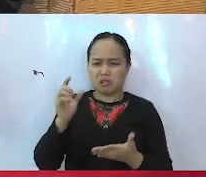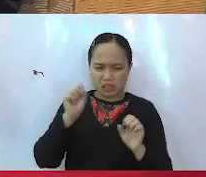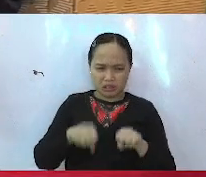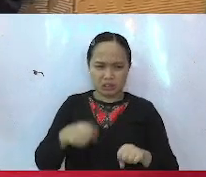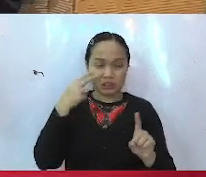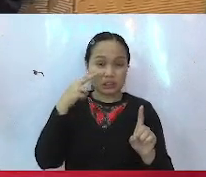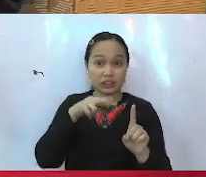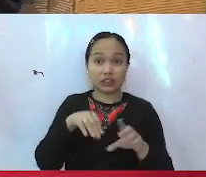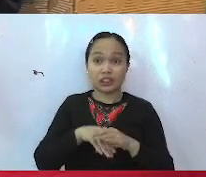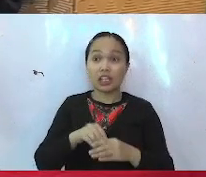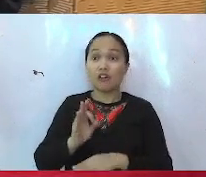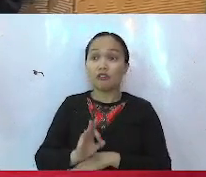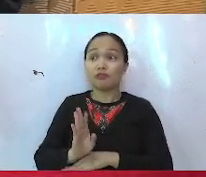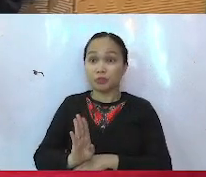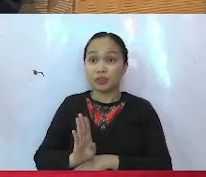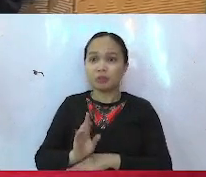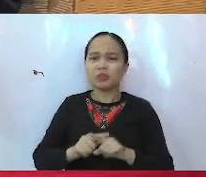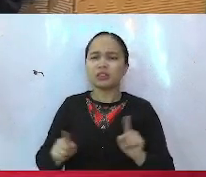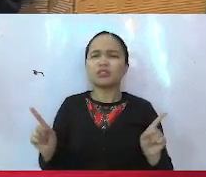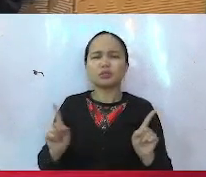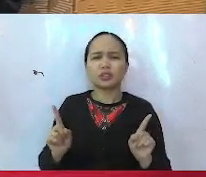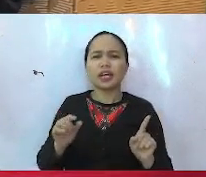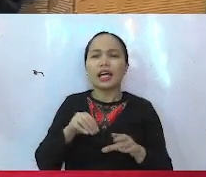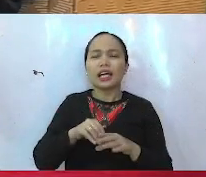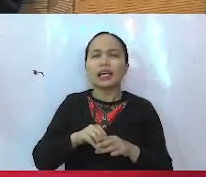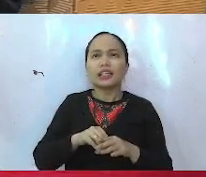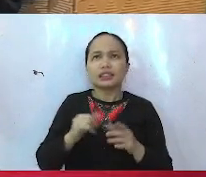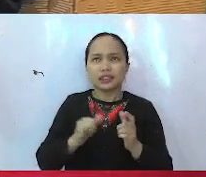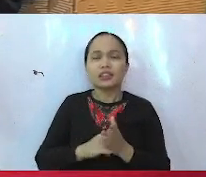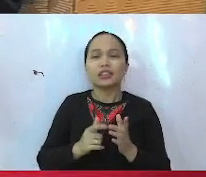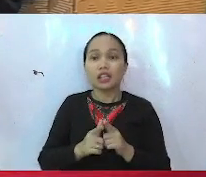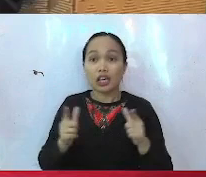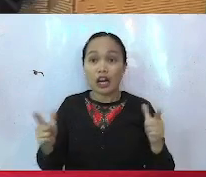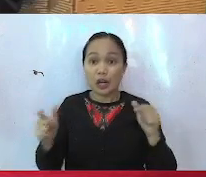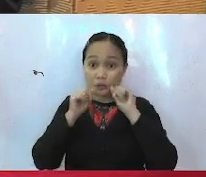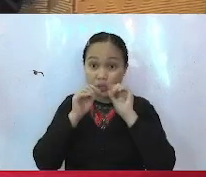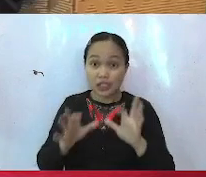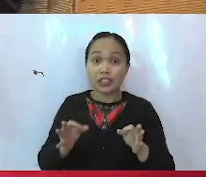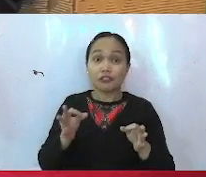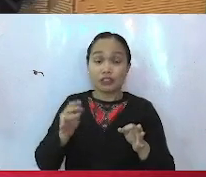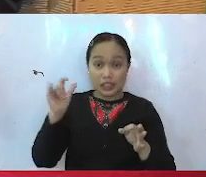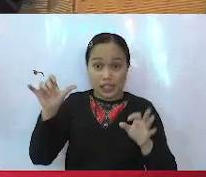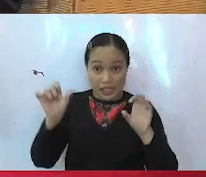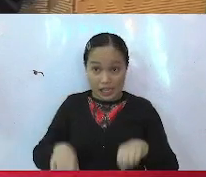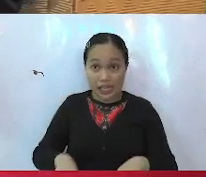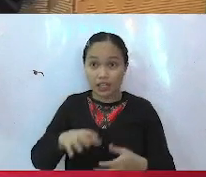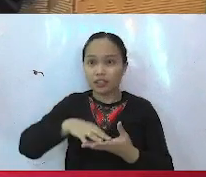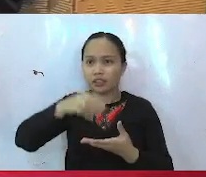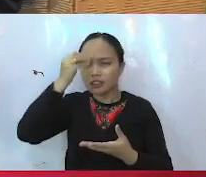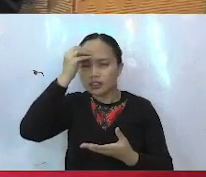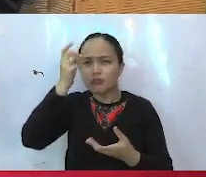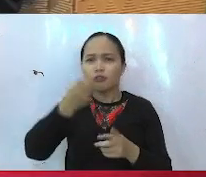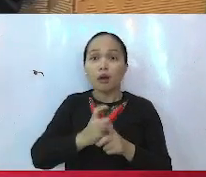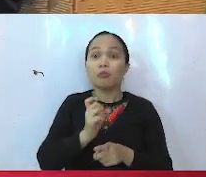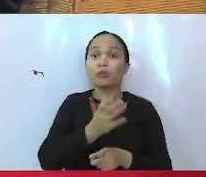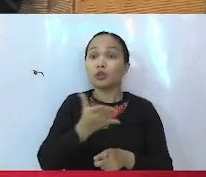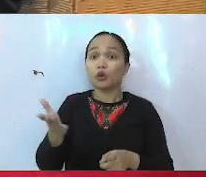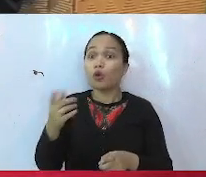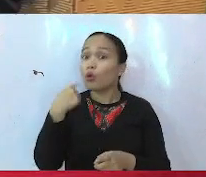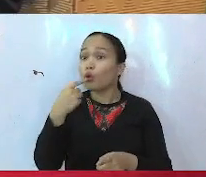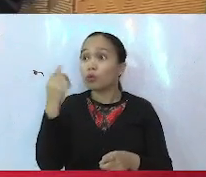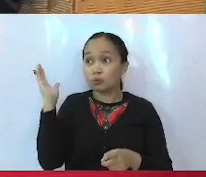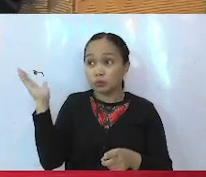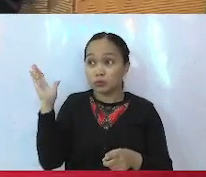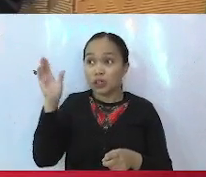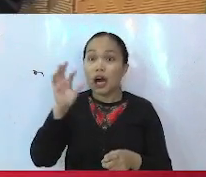media, but you know, it's a great blessing if they will hear it from you, since you're also the assistant pastor, and